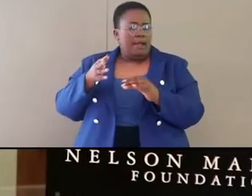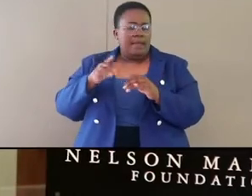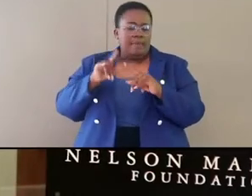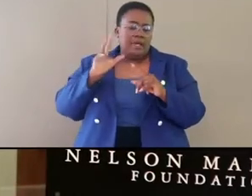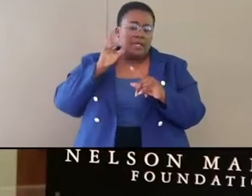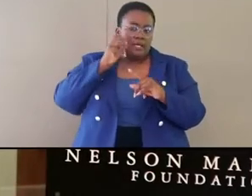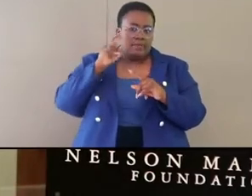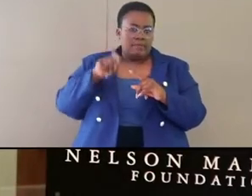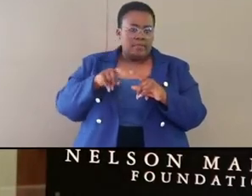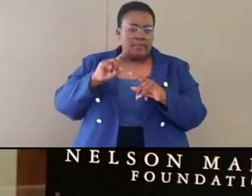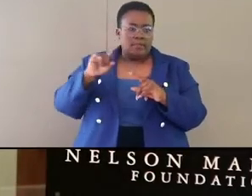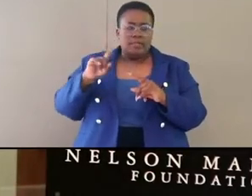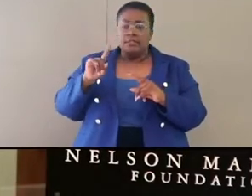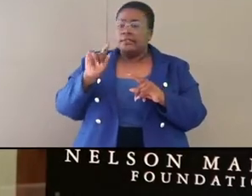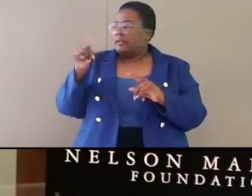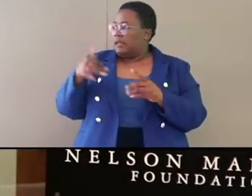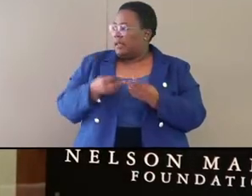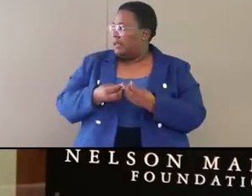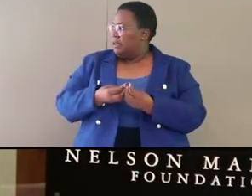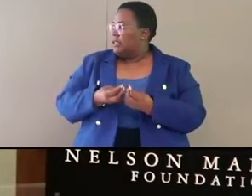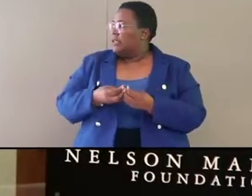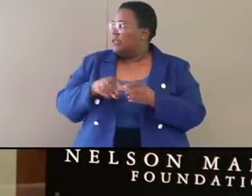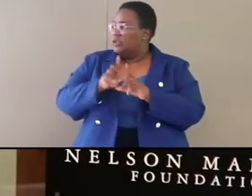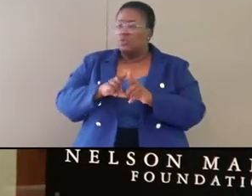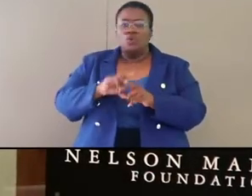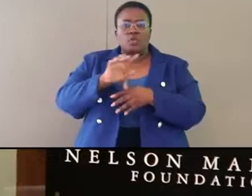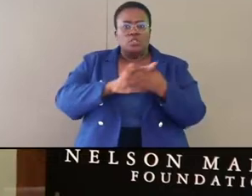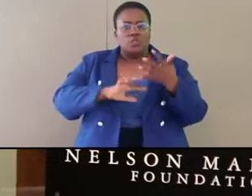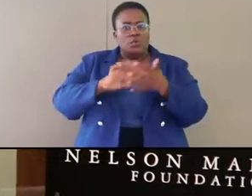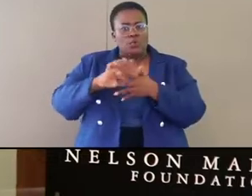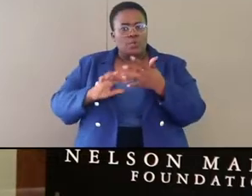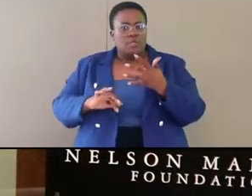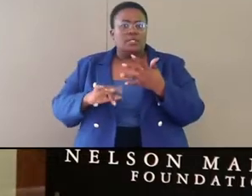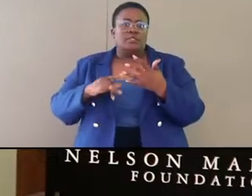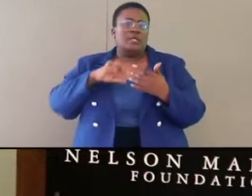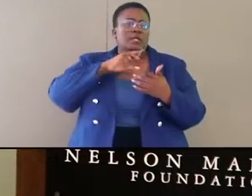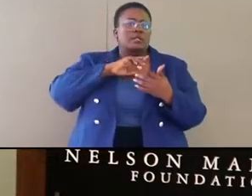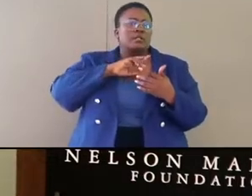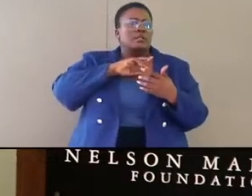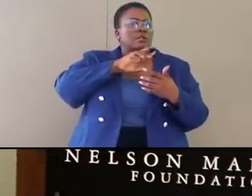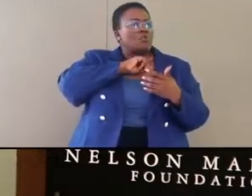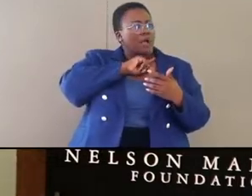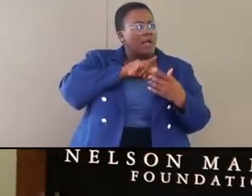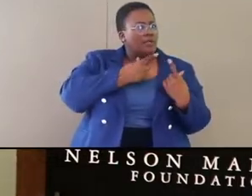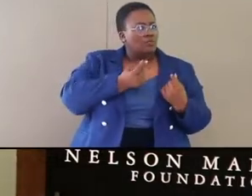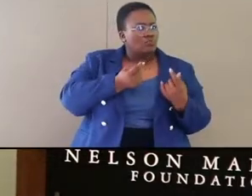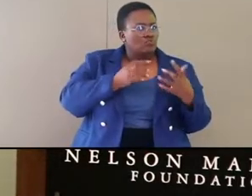hear is the other stuff, the stories and the rationale and we've got to get good at doing that.